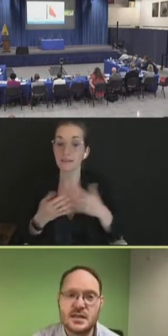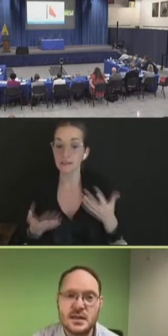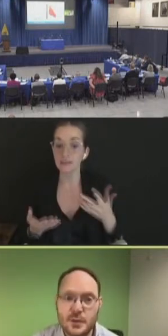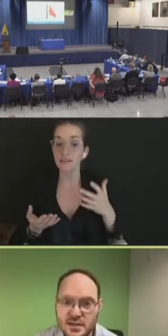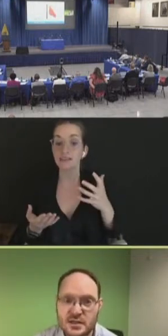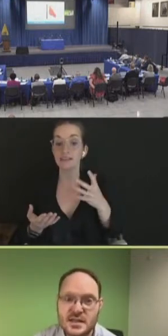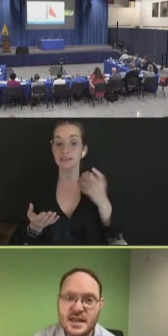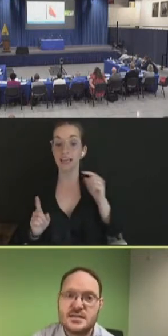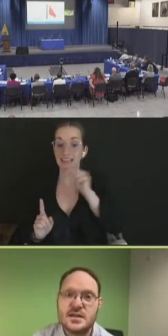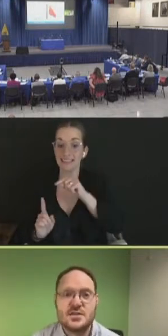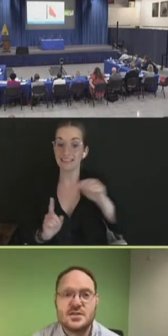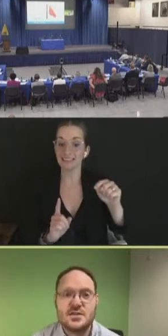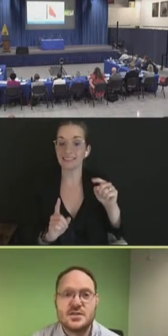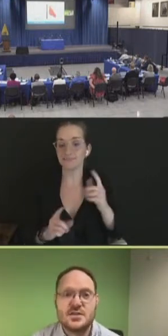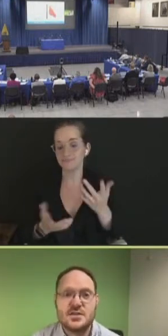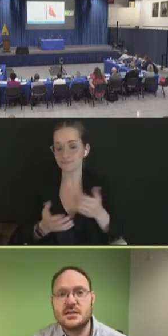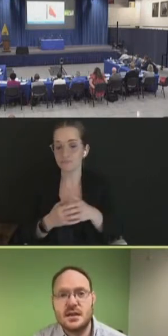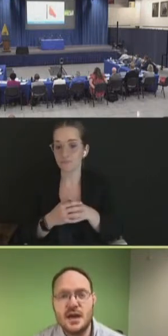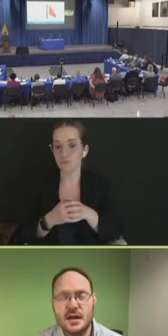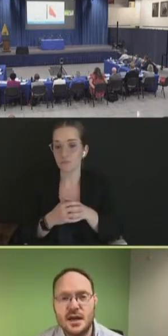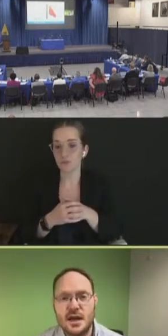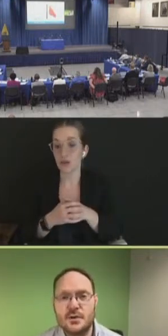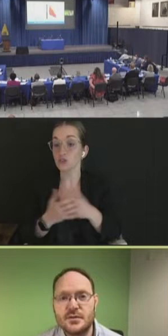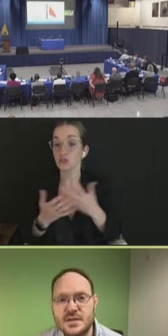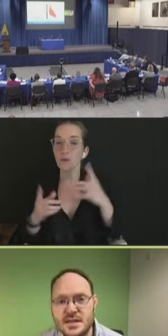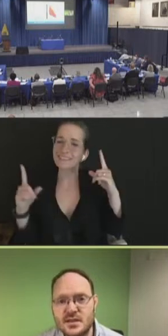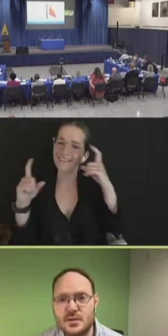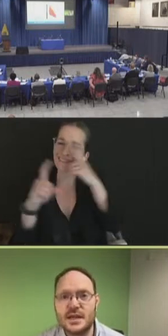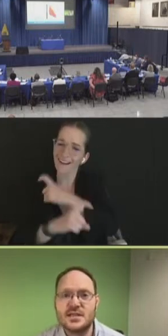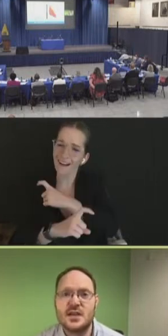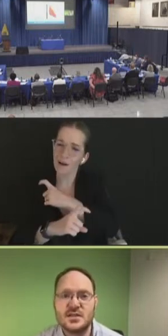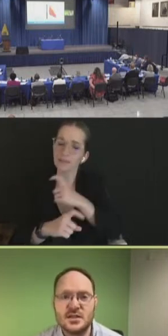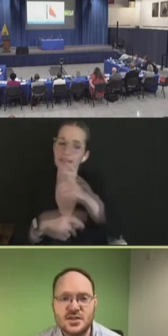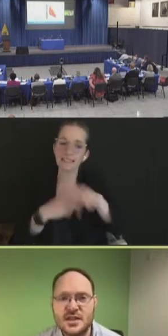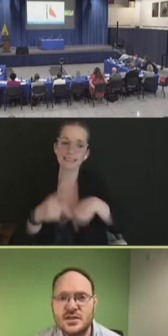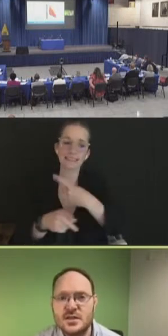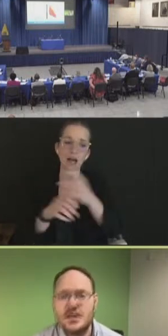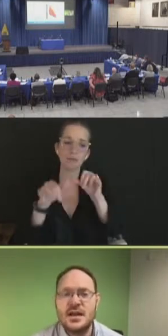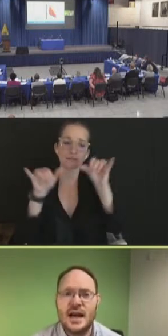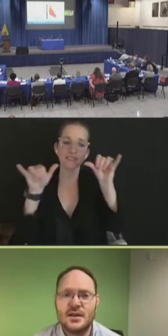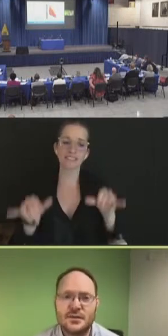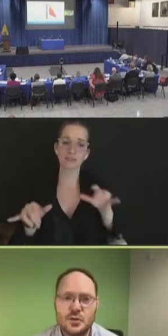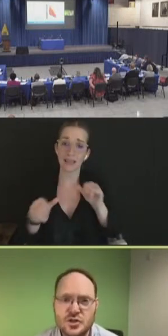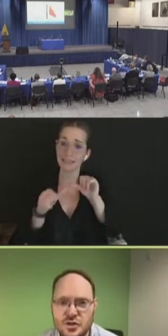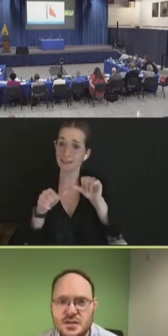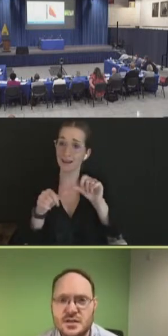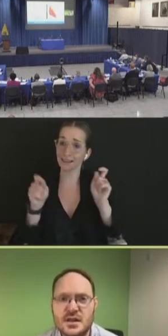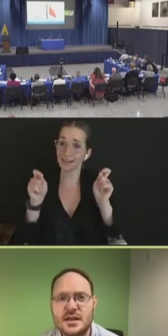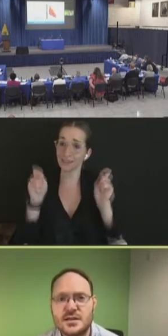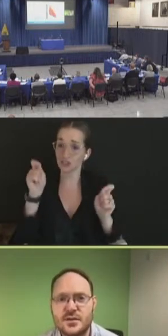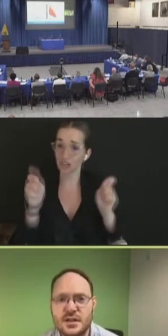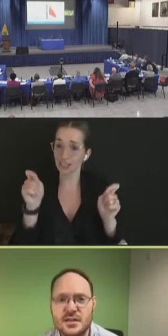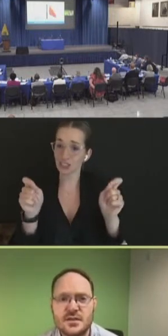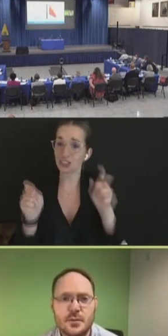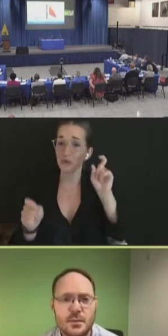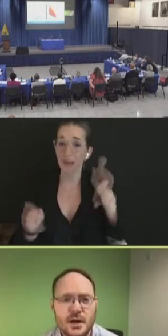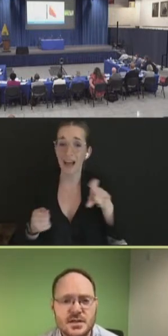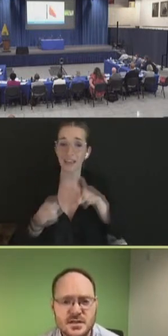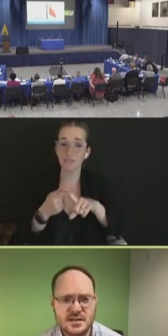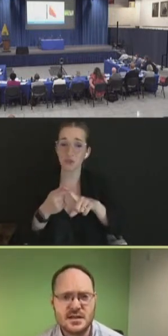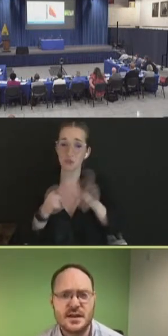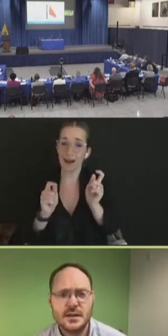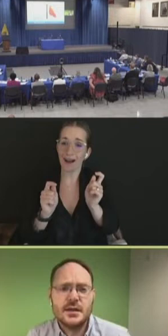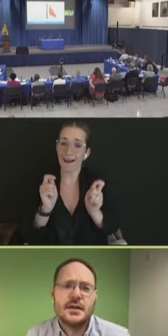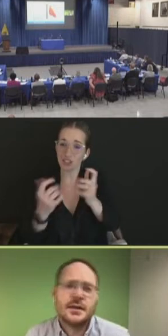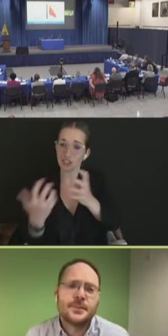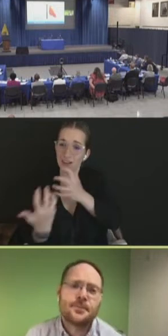with distinct immunological states. So it's a complex type of system that's constantly changing, and you have to adjust the science for these different populations.